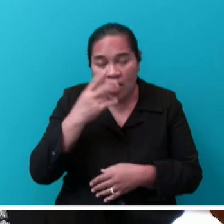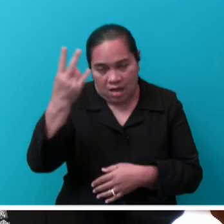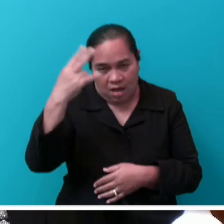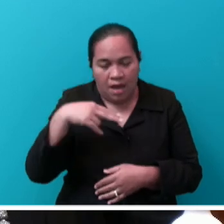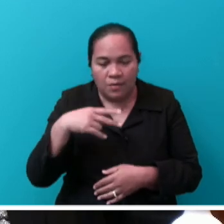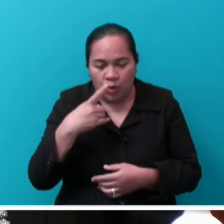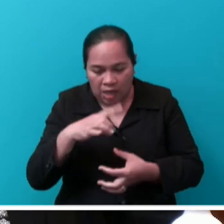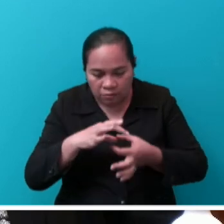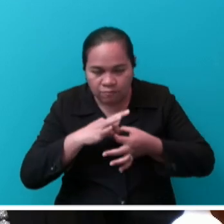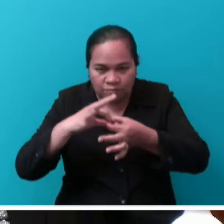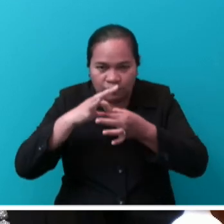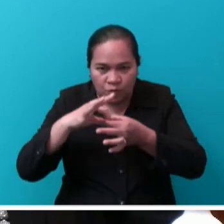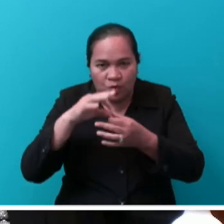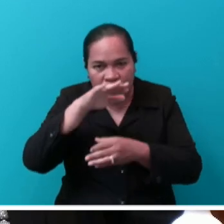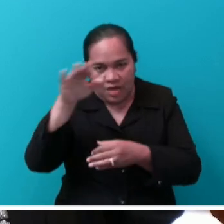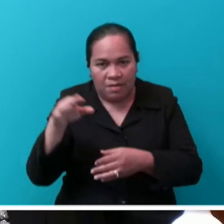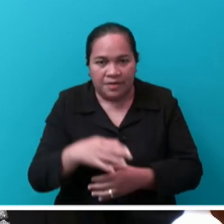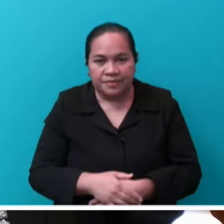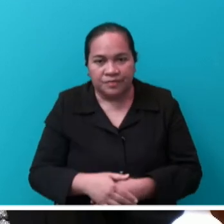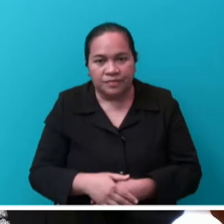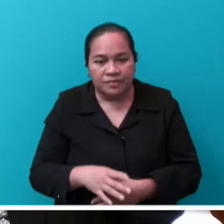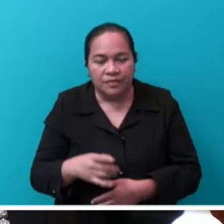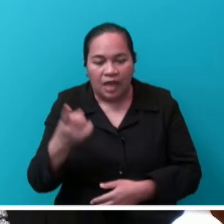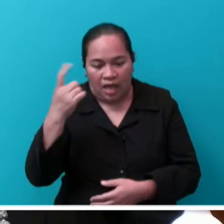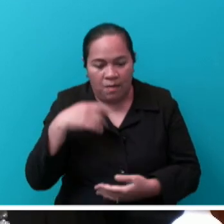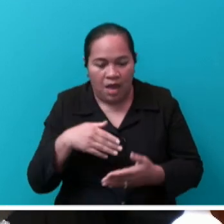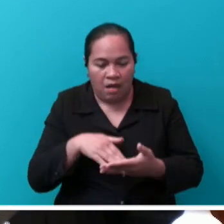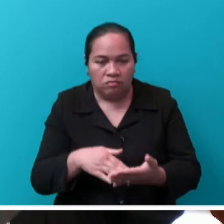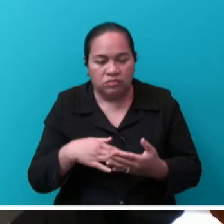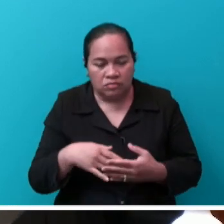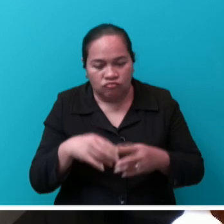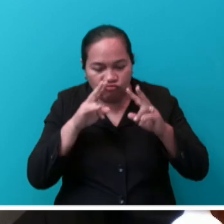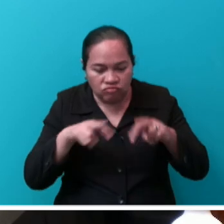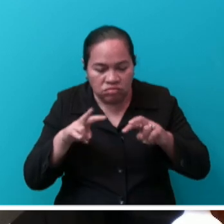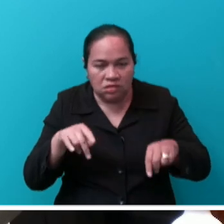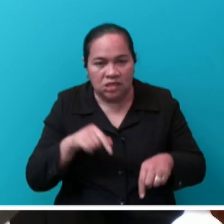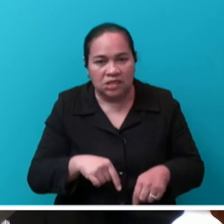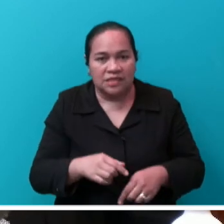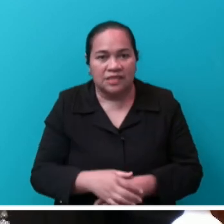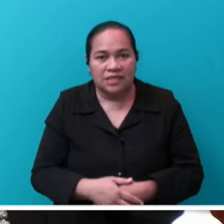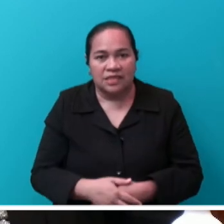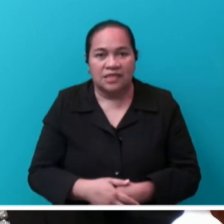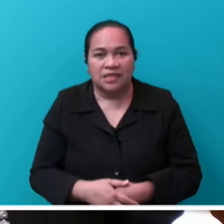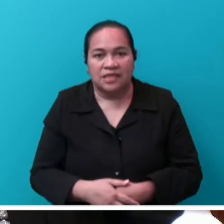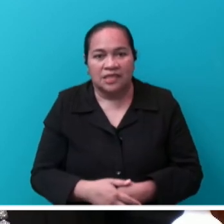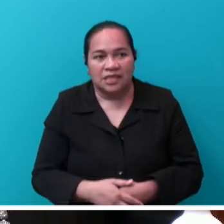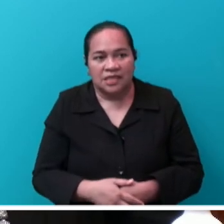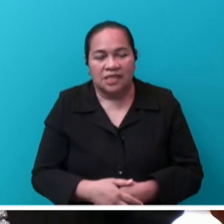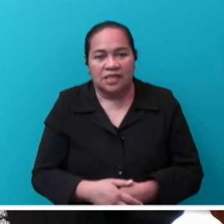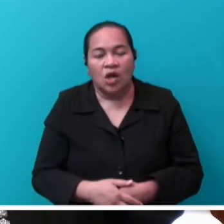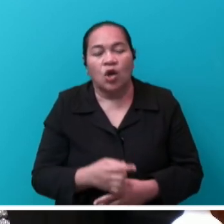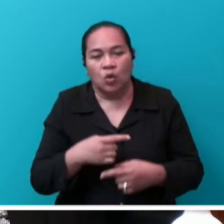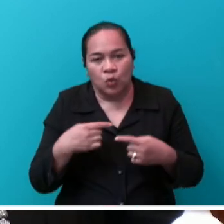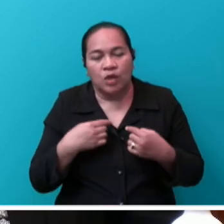collaborate with the South China Agricultural University, Honorable Speaker. So we are looking